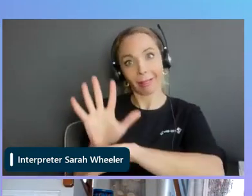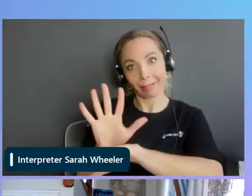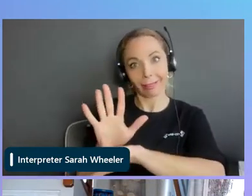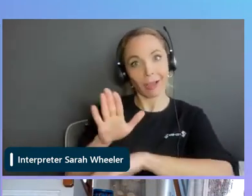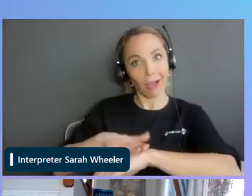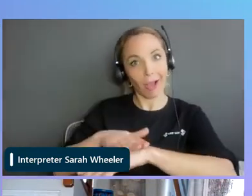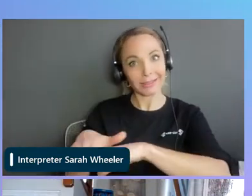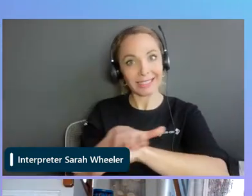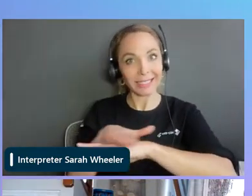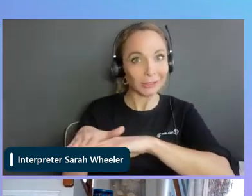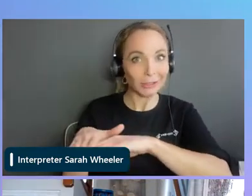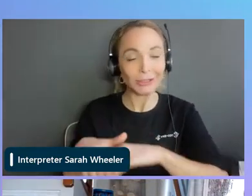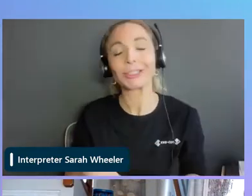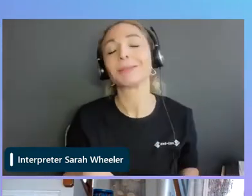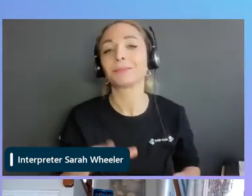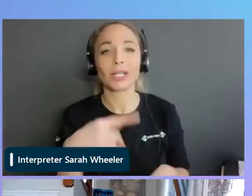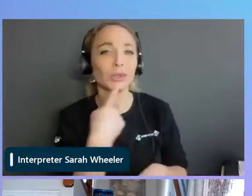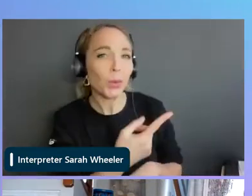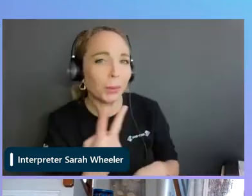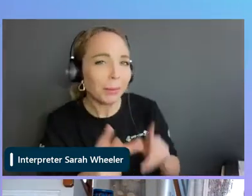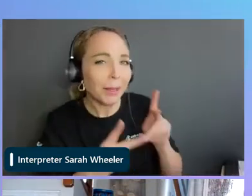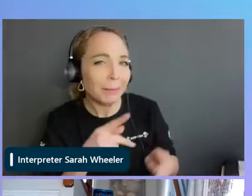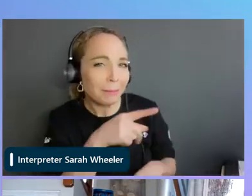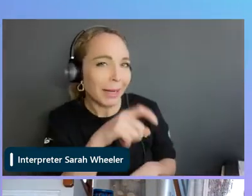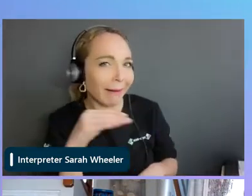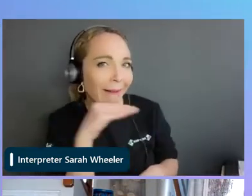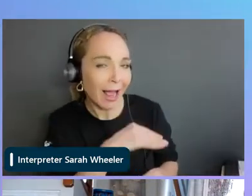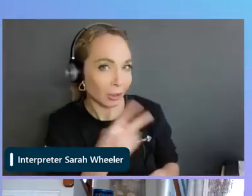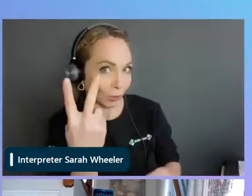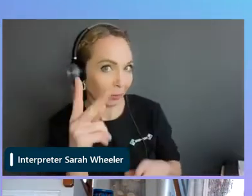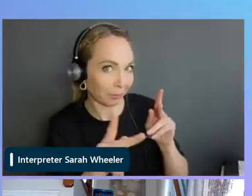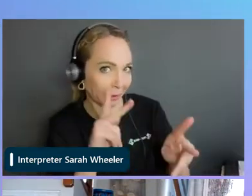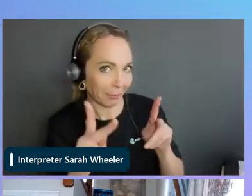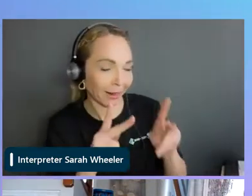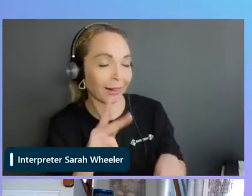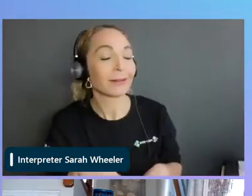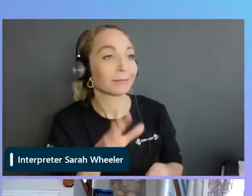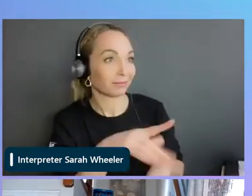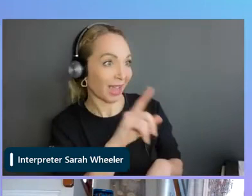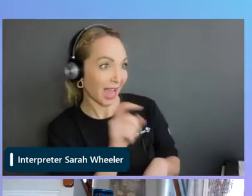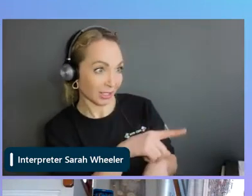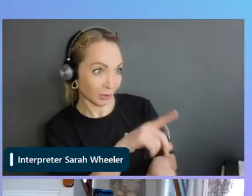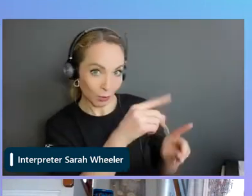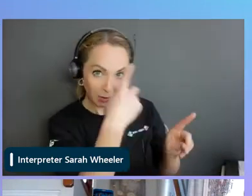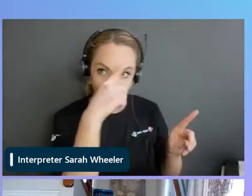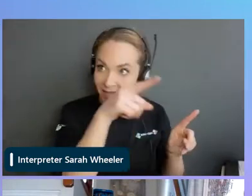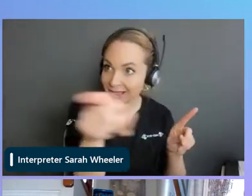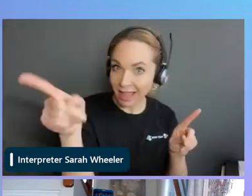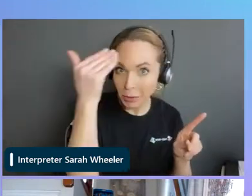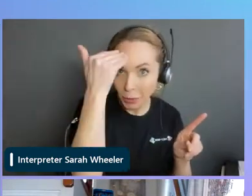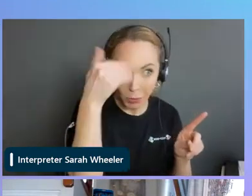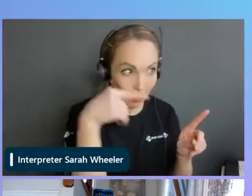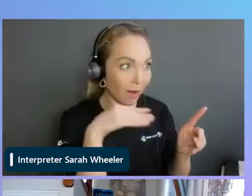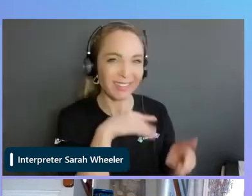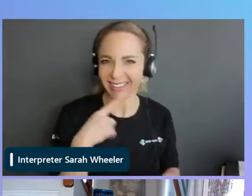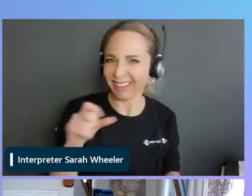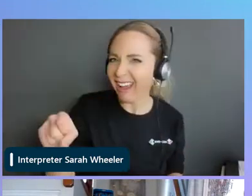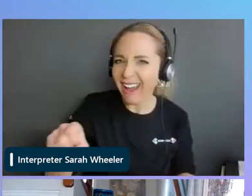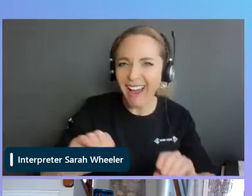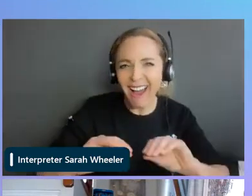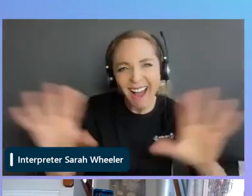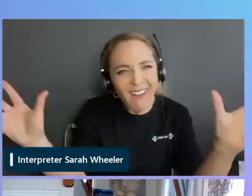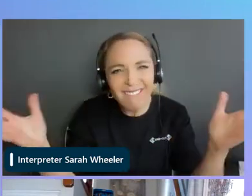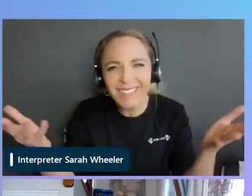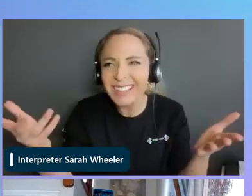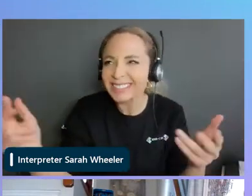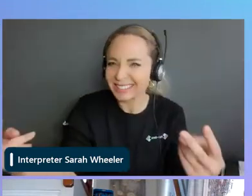lie. Afterwards, you ask the 2 people who lied, do you think the people could tell that you were lying? And they're like, oh yeah, it was obvious. I was so